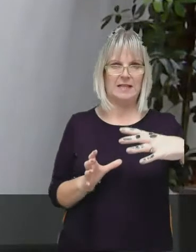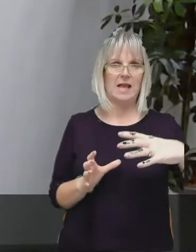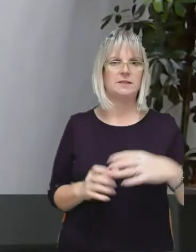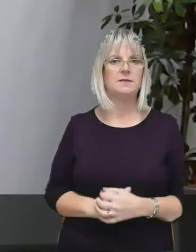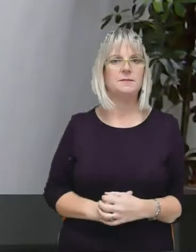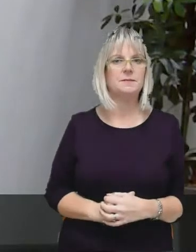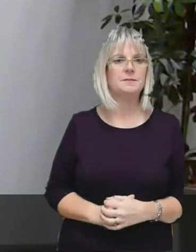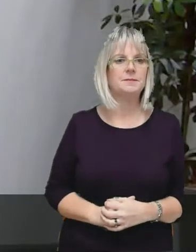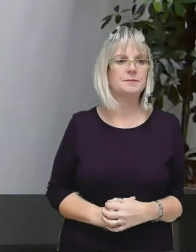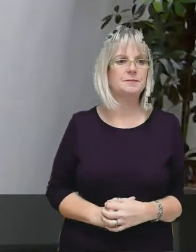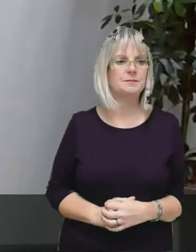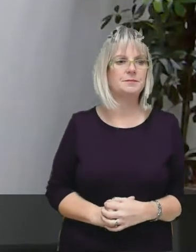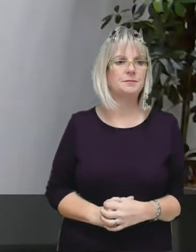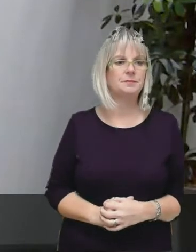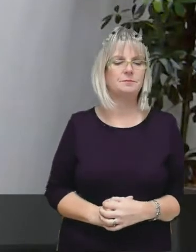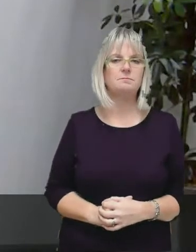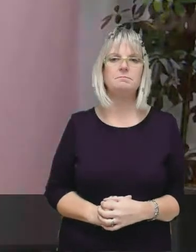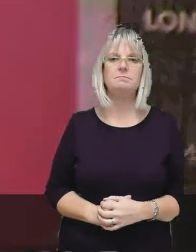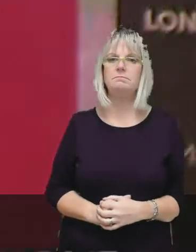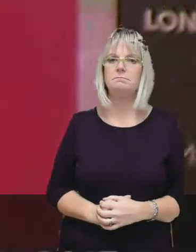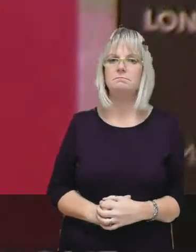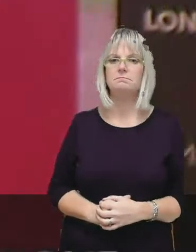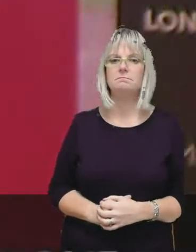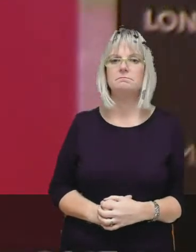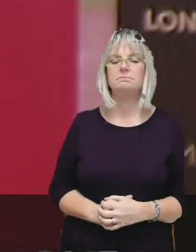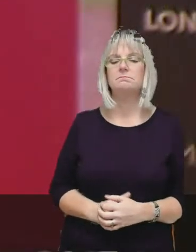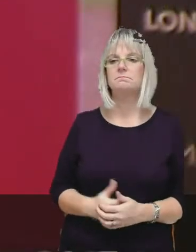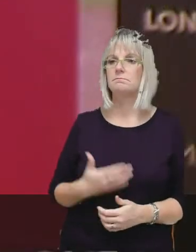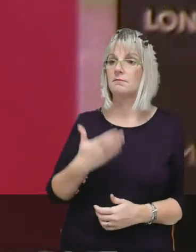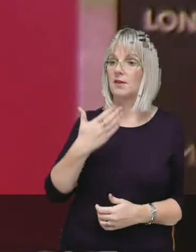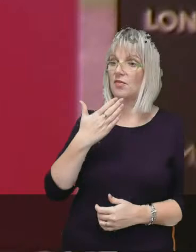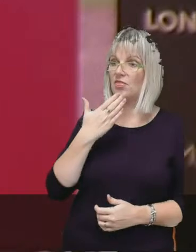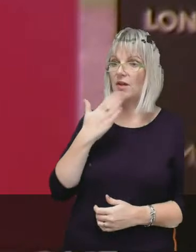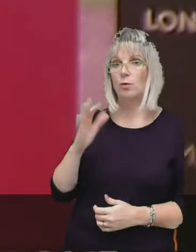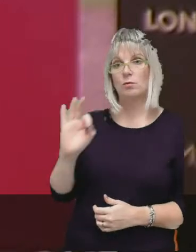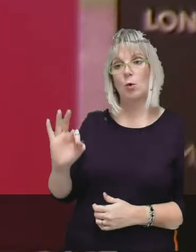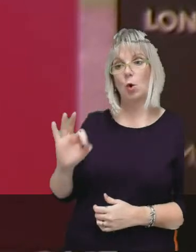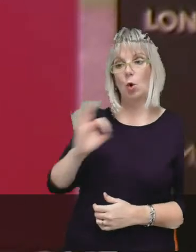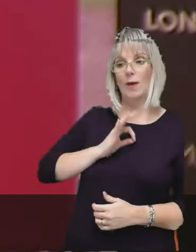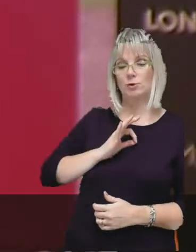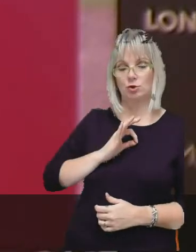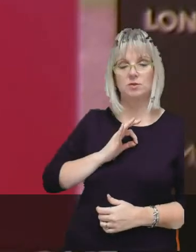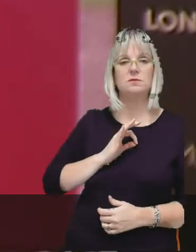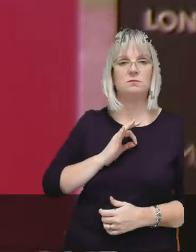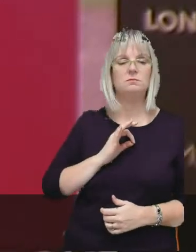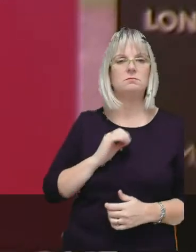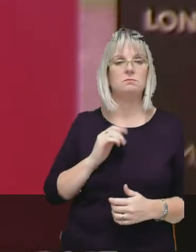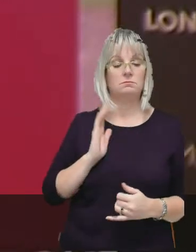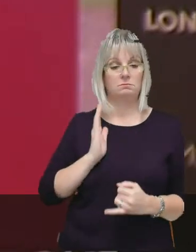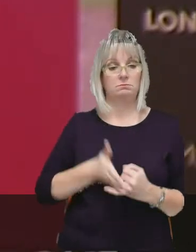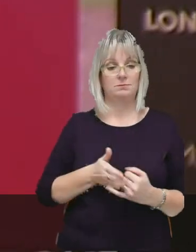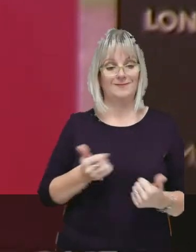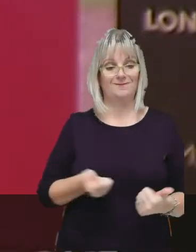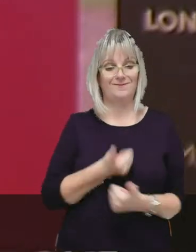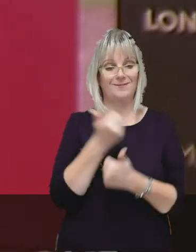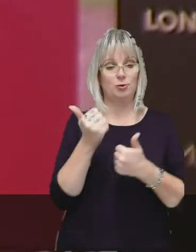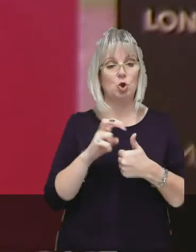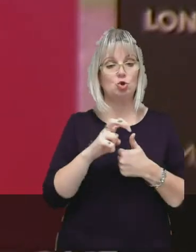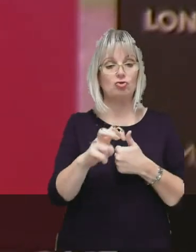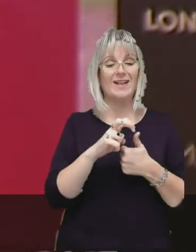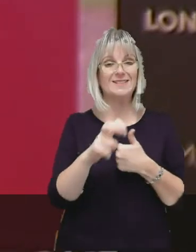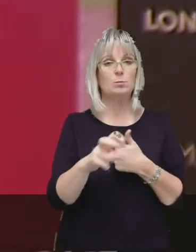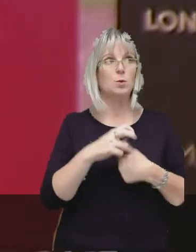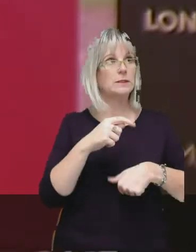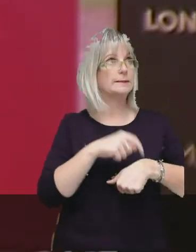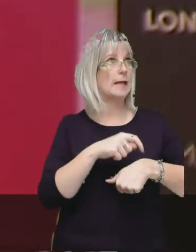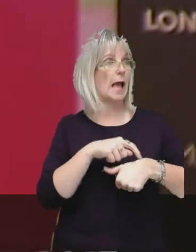Thank you, Nikhil, for your question. We are, I'm afraid, out of time on transport section. If we didn't